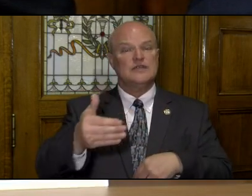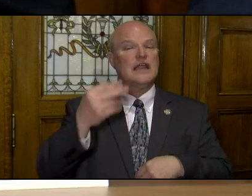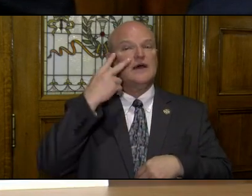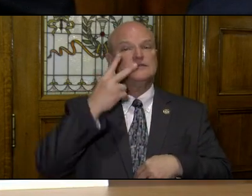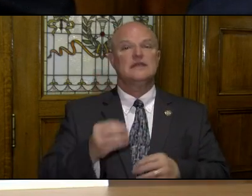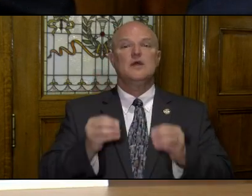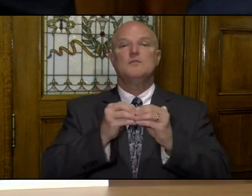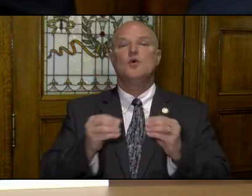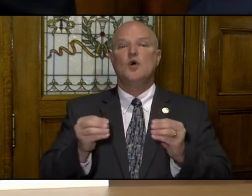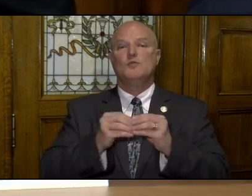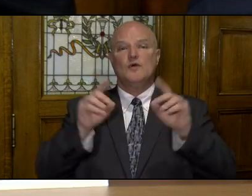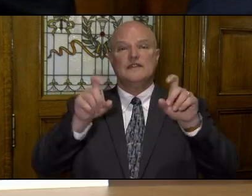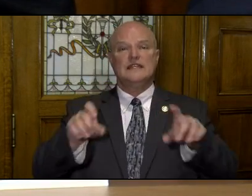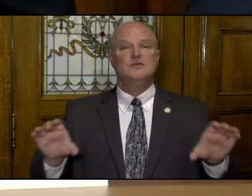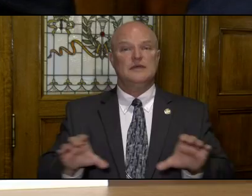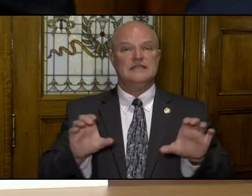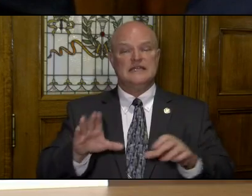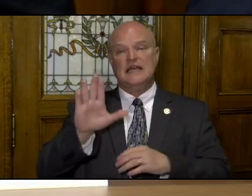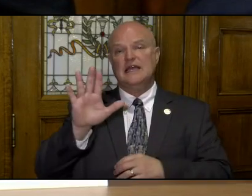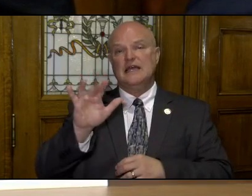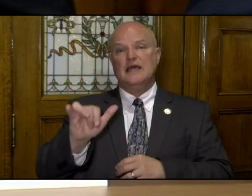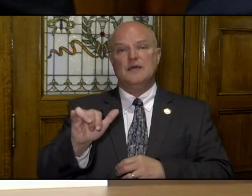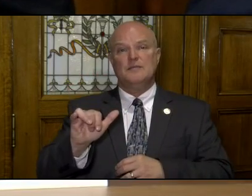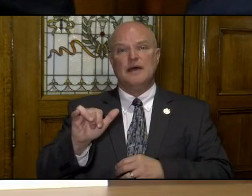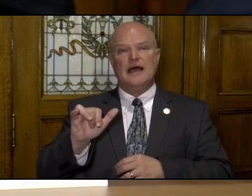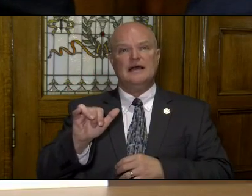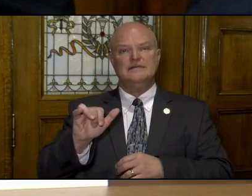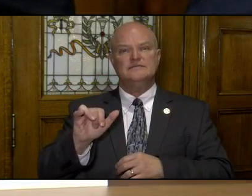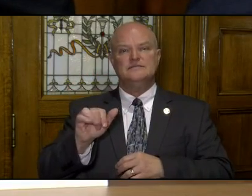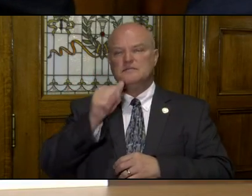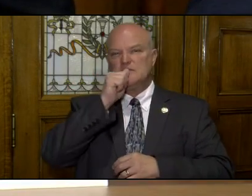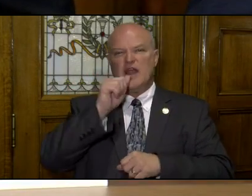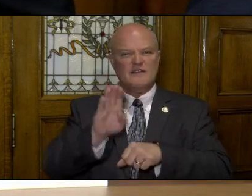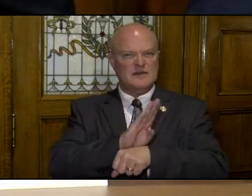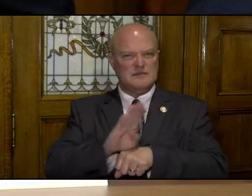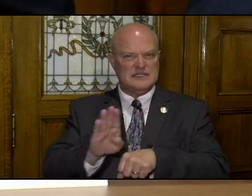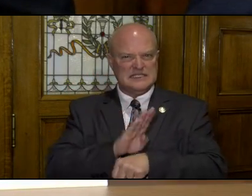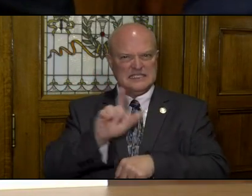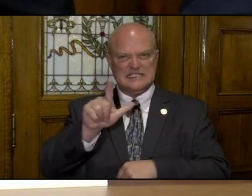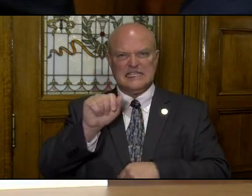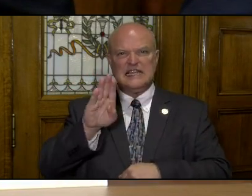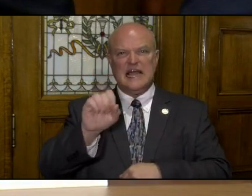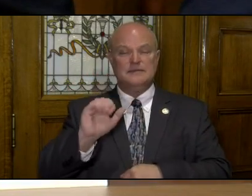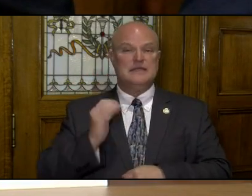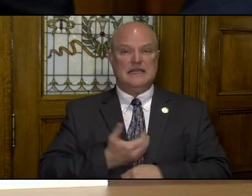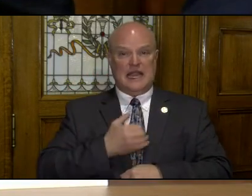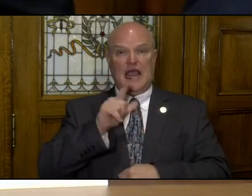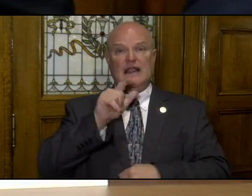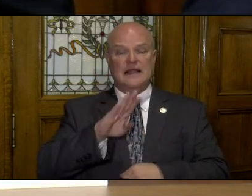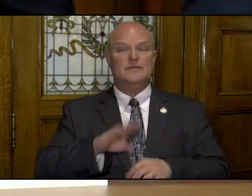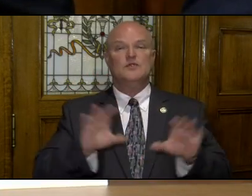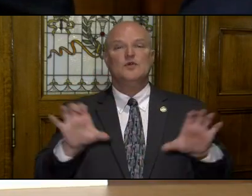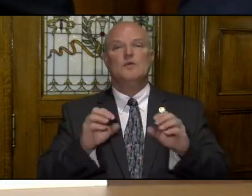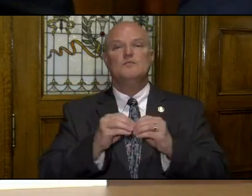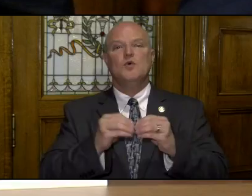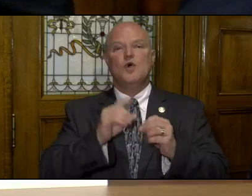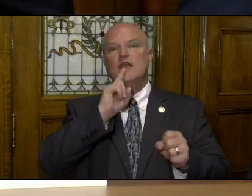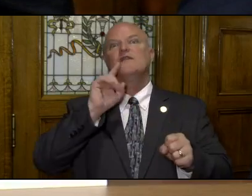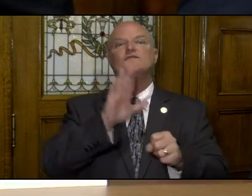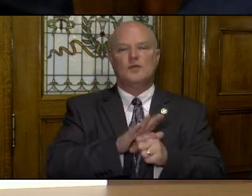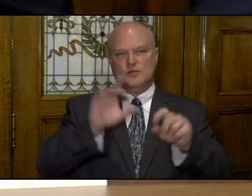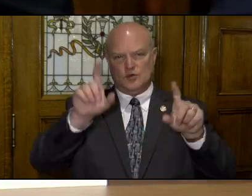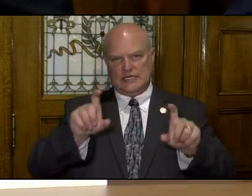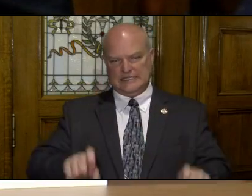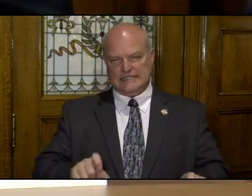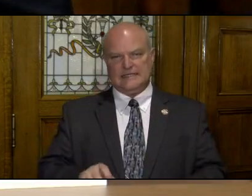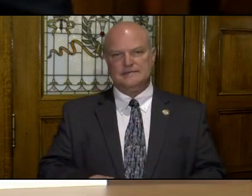that more and more of those tests would be done by commercial private labs, and that our lab would be doing more confirmatory